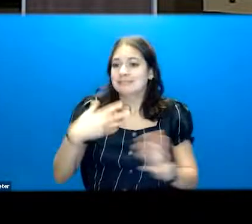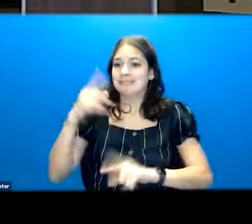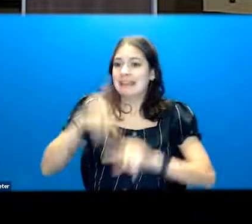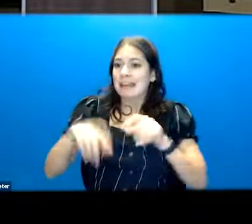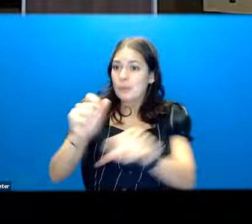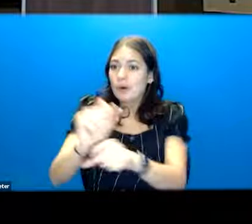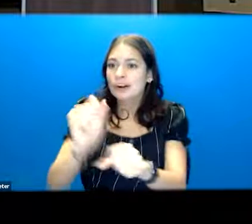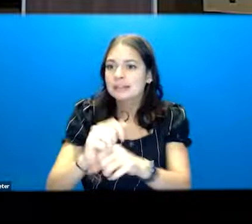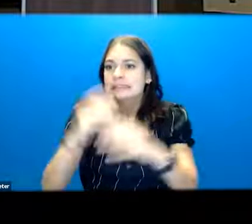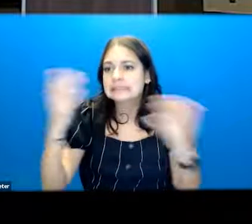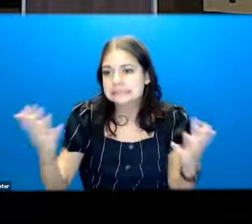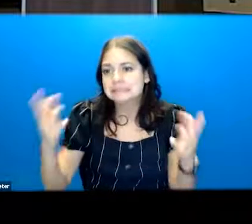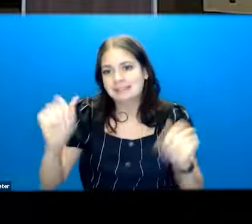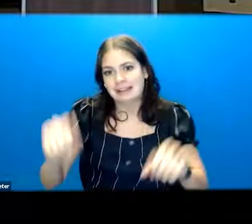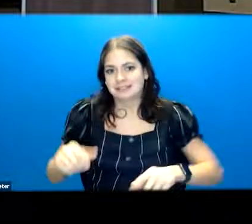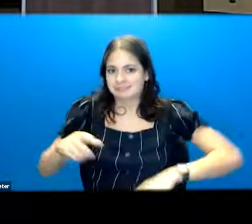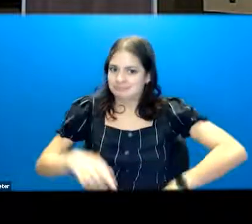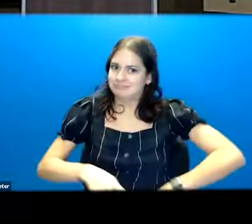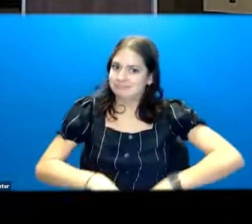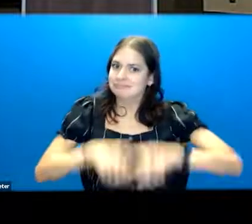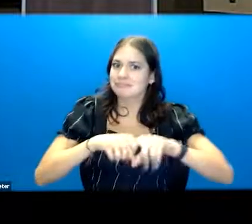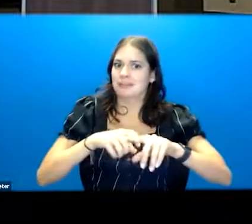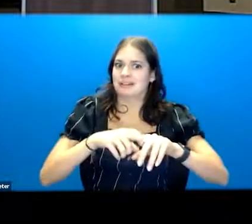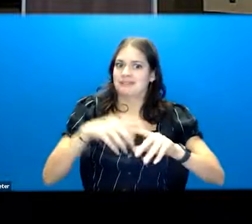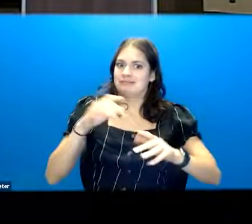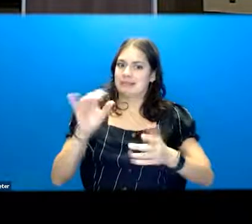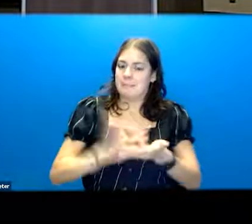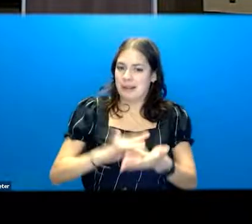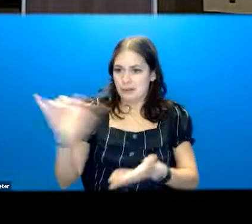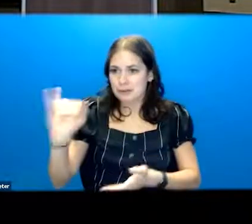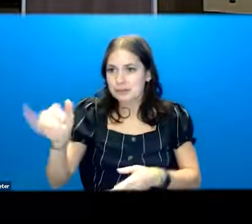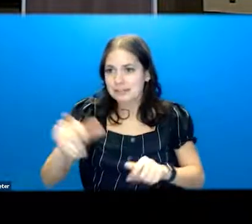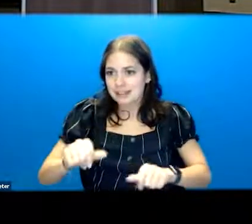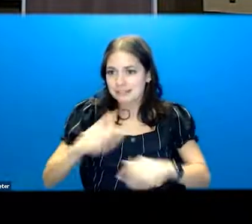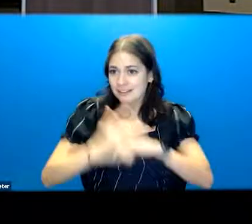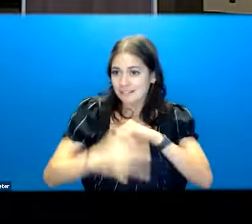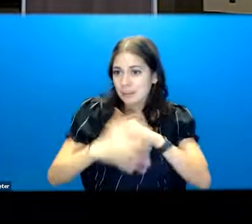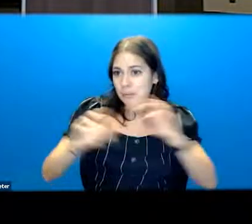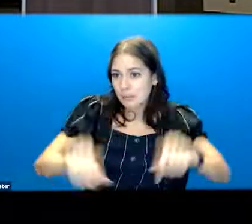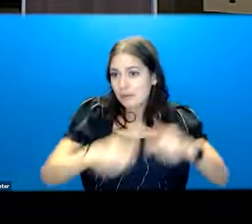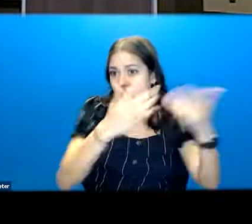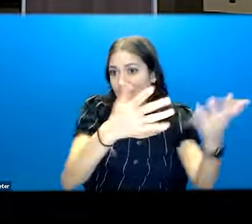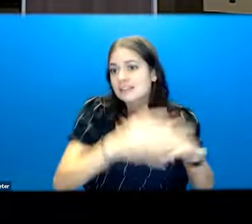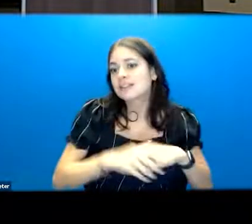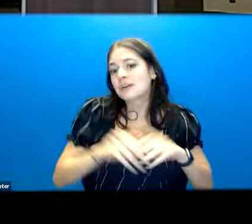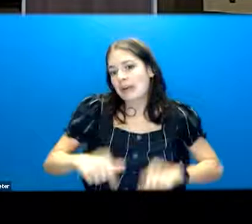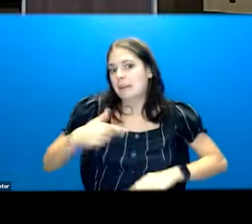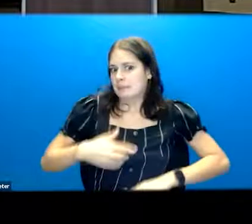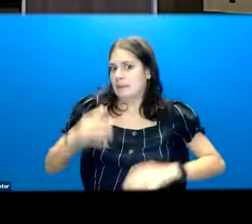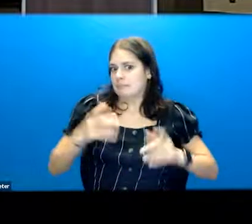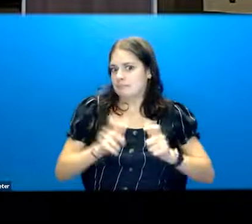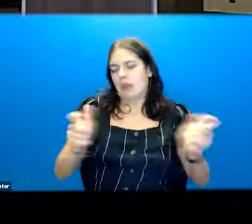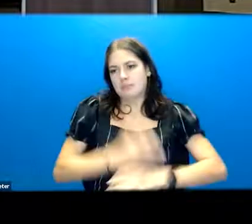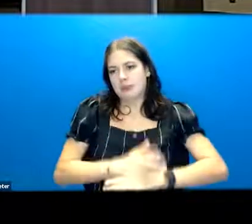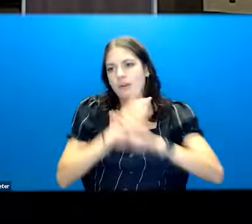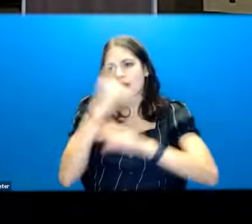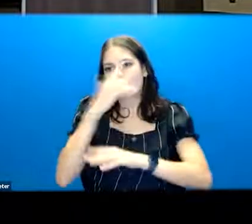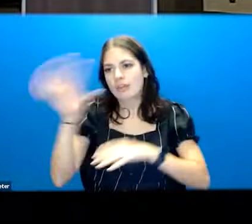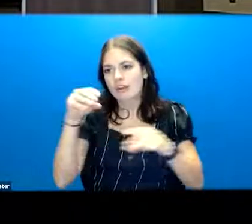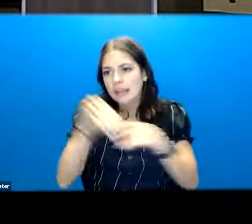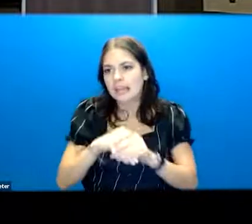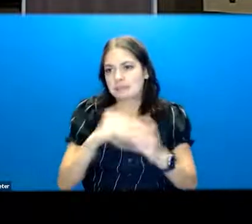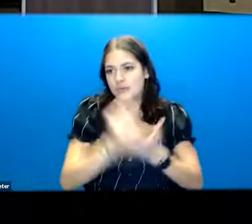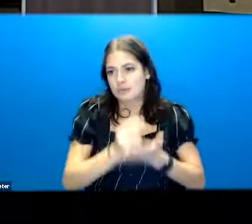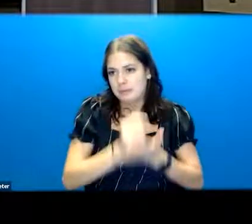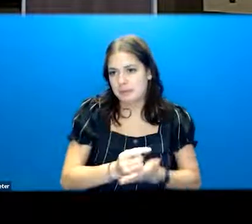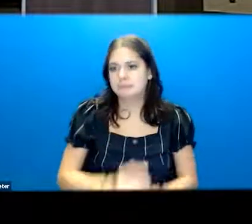Well, that has a big interruption in the type of medical insurance that is provided. And so that can be the biggest barrier to their engagement in